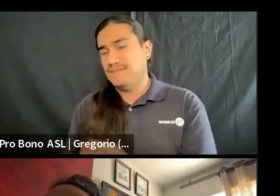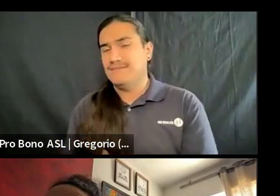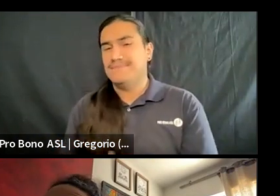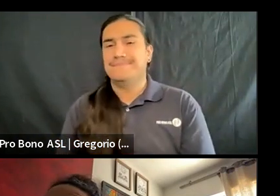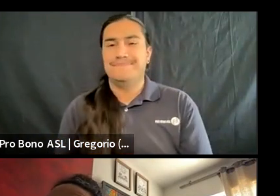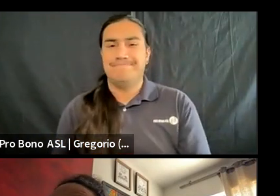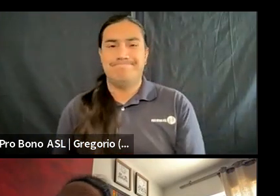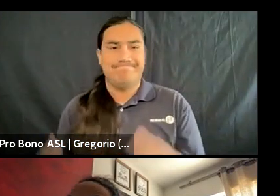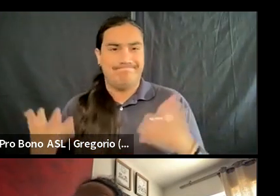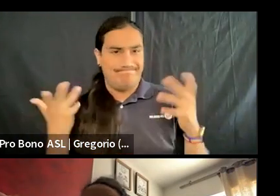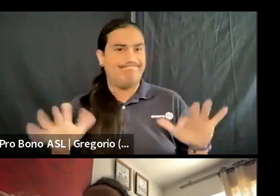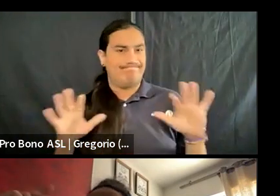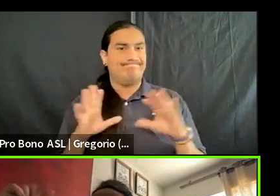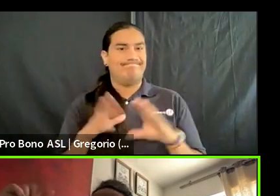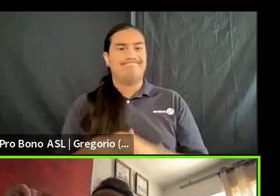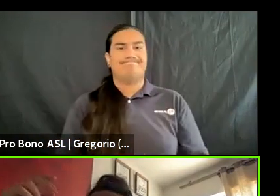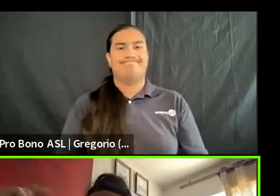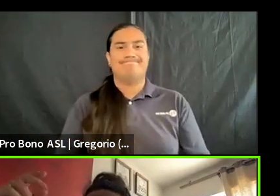That's it.